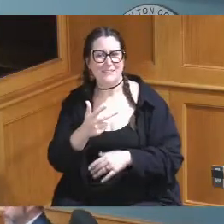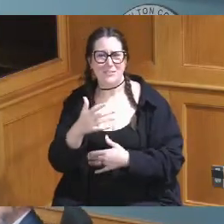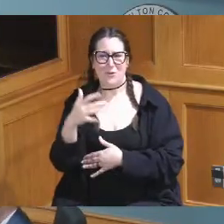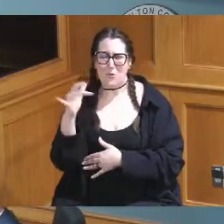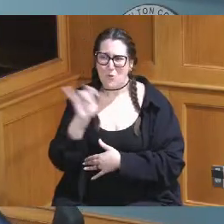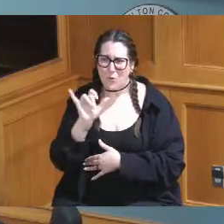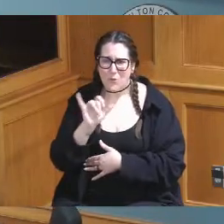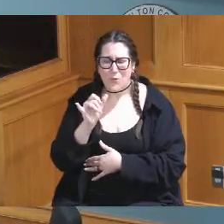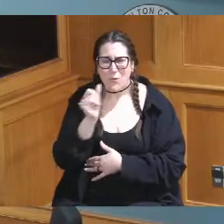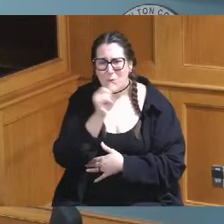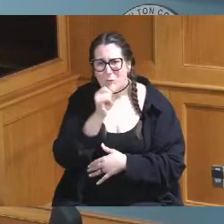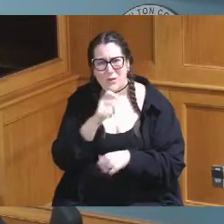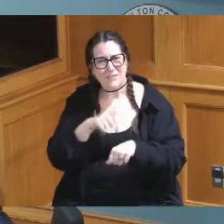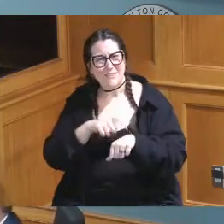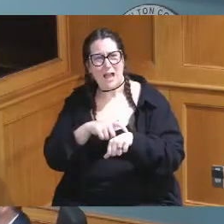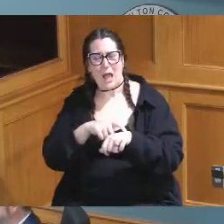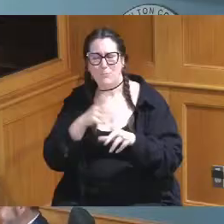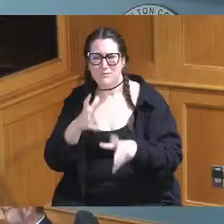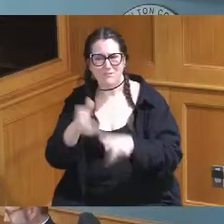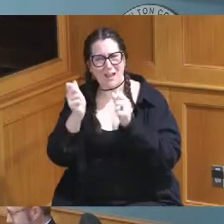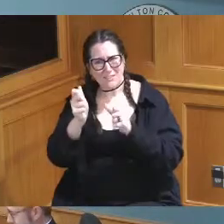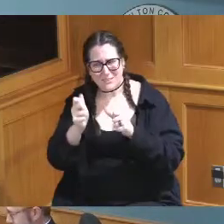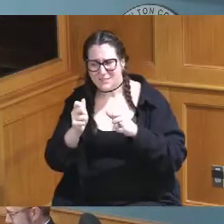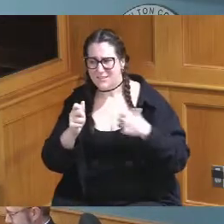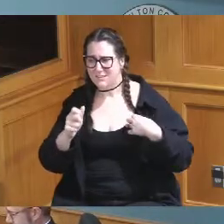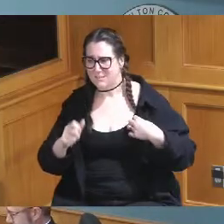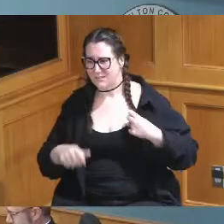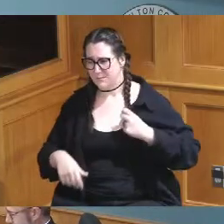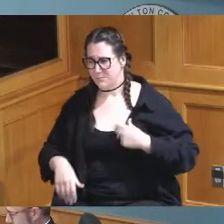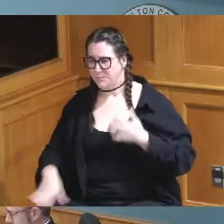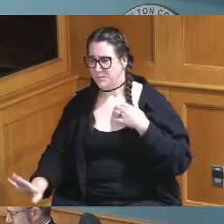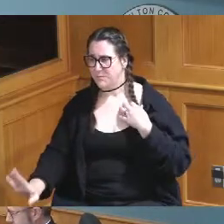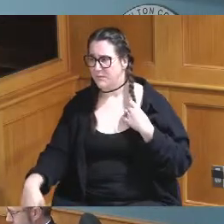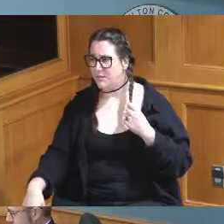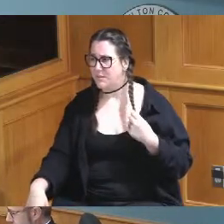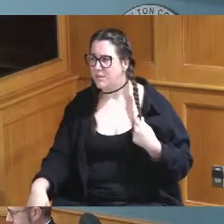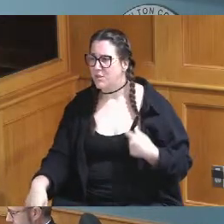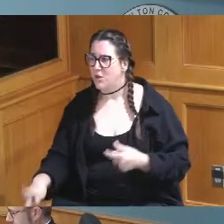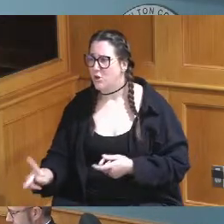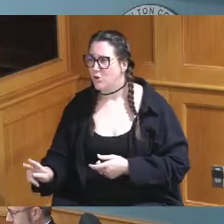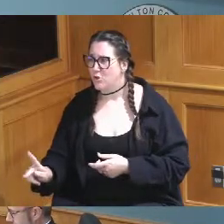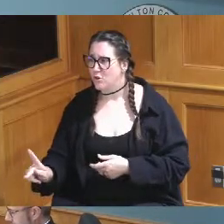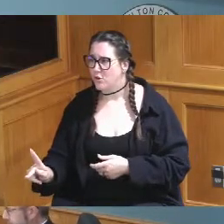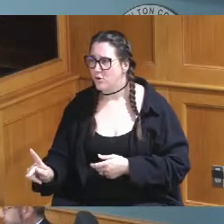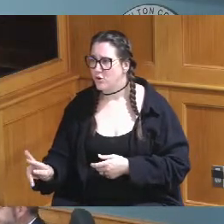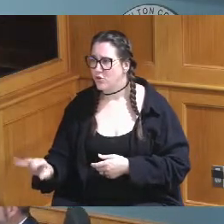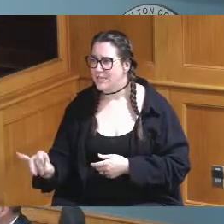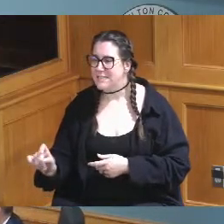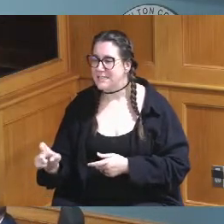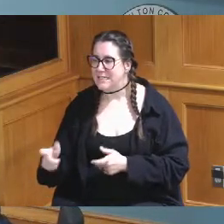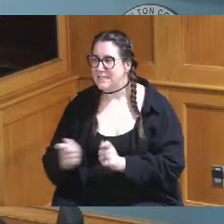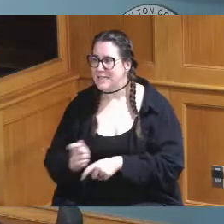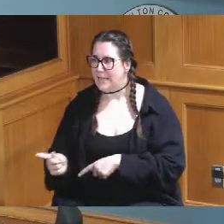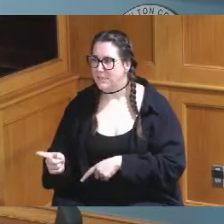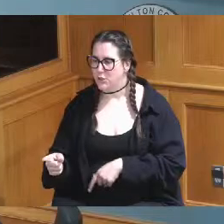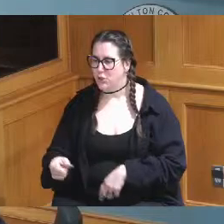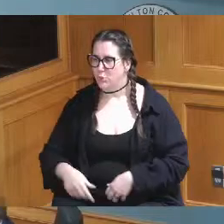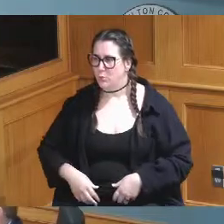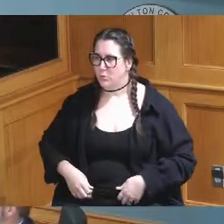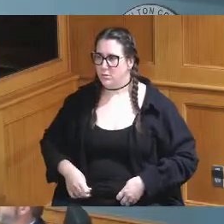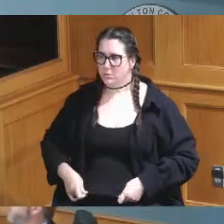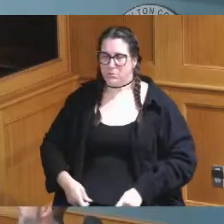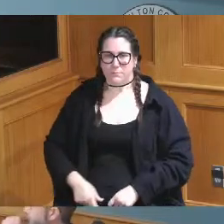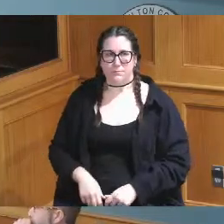flies. It seems like I was just here and we were talking about the LOI. We have had spirited negotiations and a lot of cooperation from the team